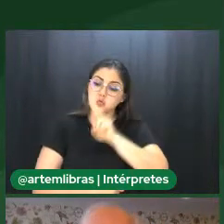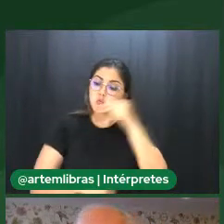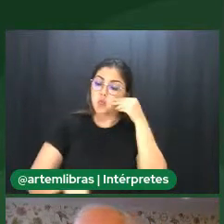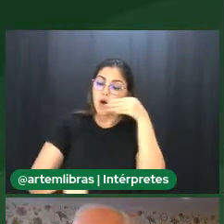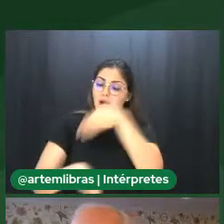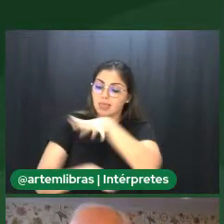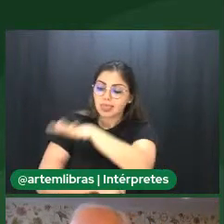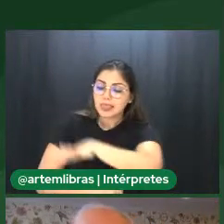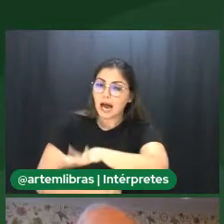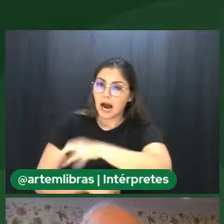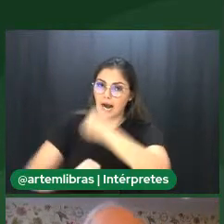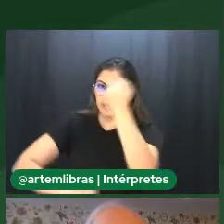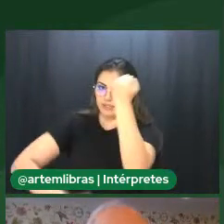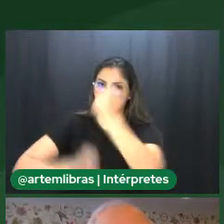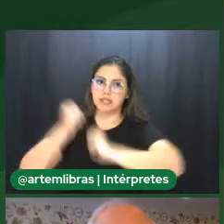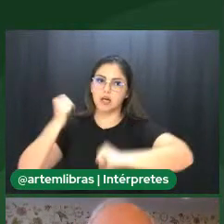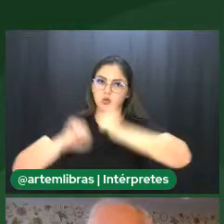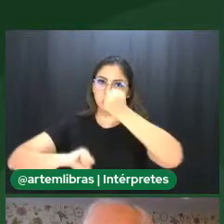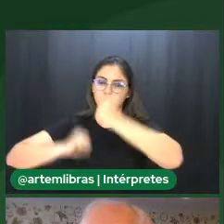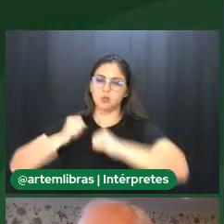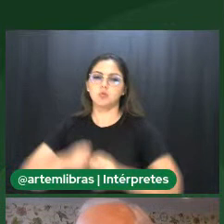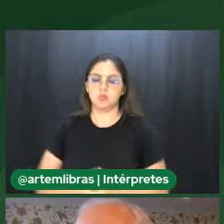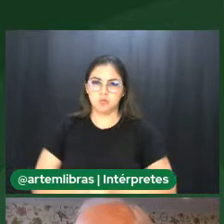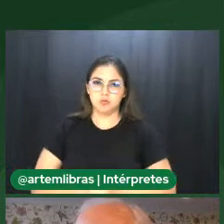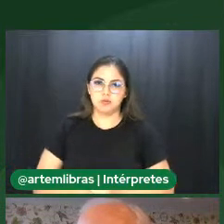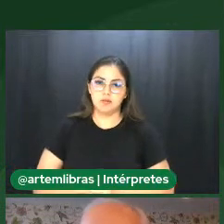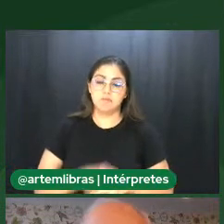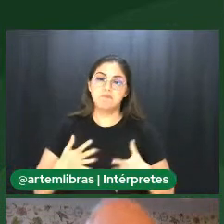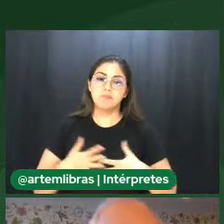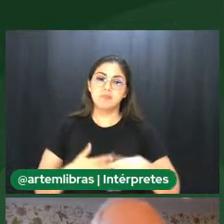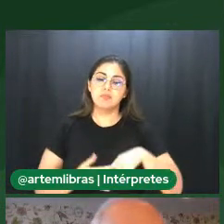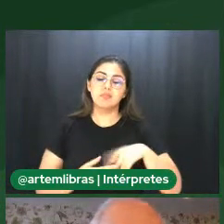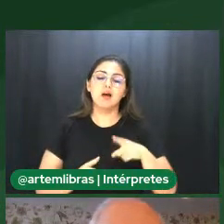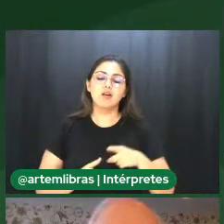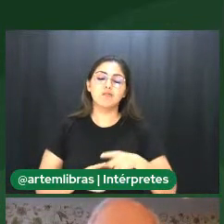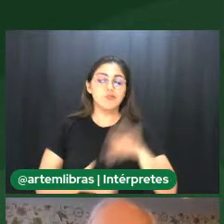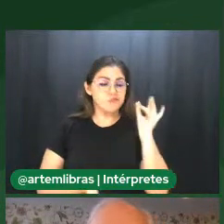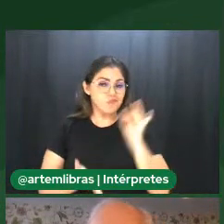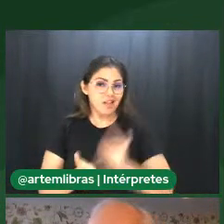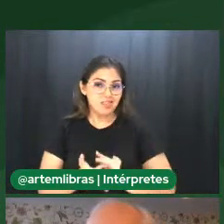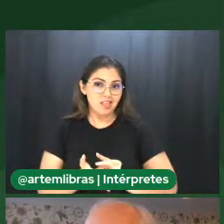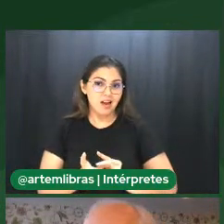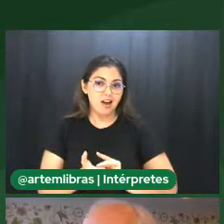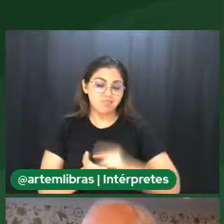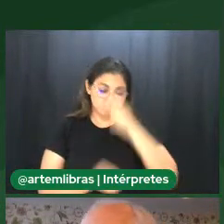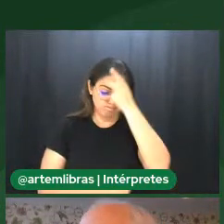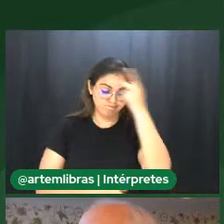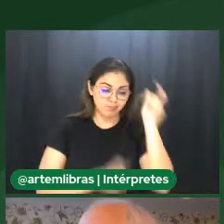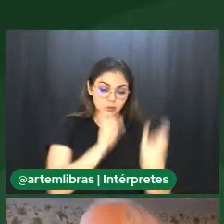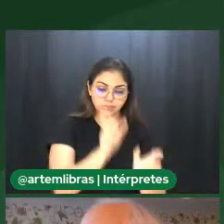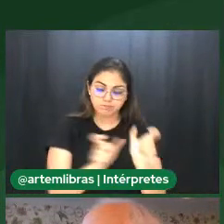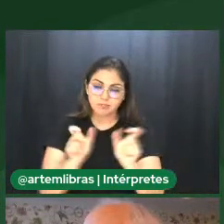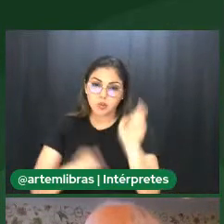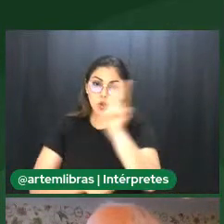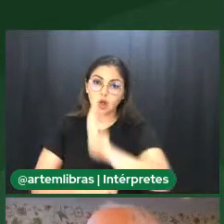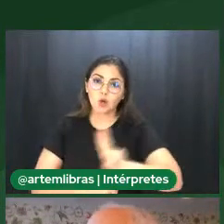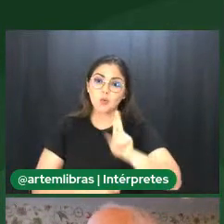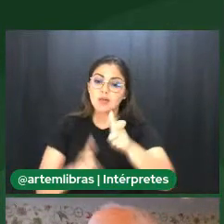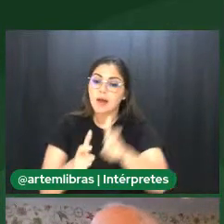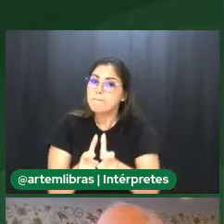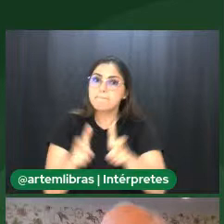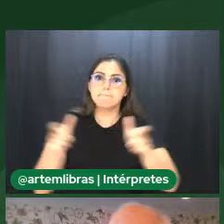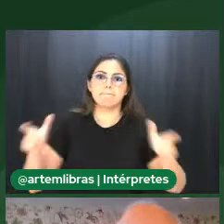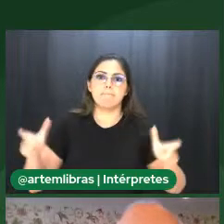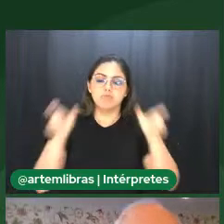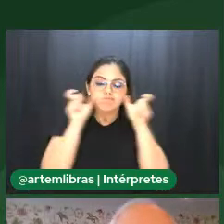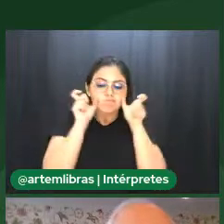ocean of users are the people we need to succeed in using these systems. At the same time, we have to